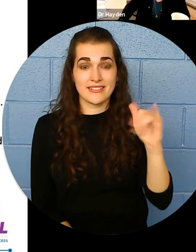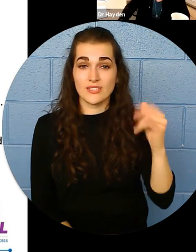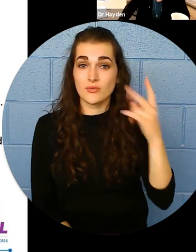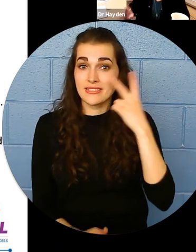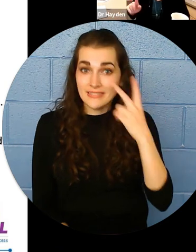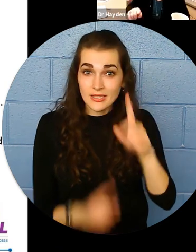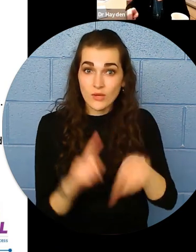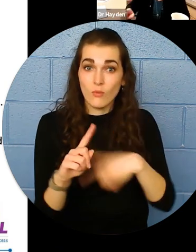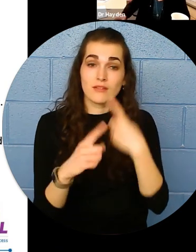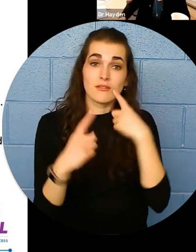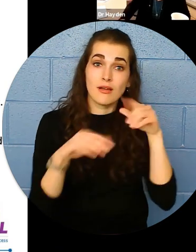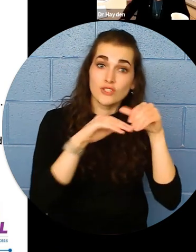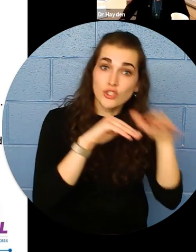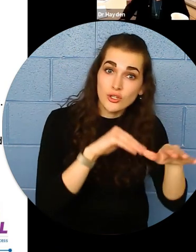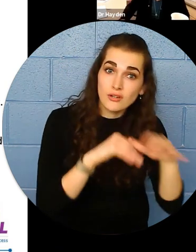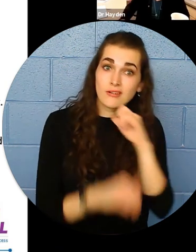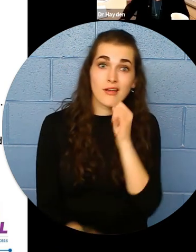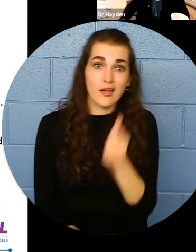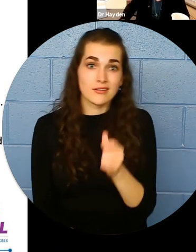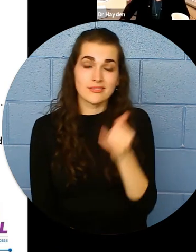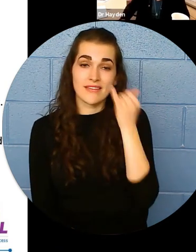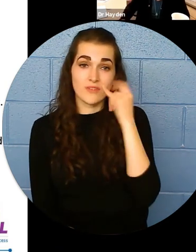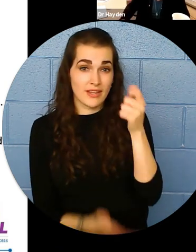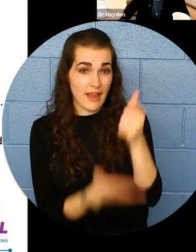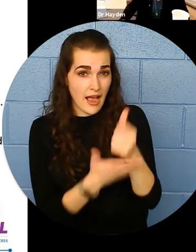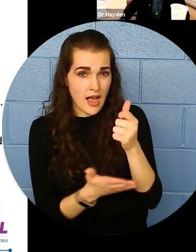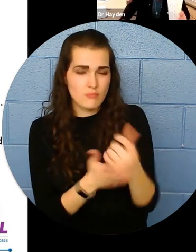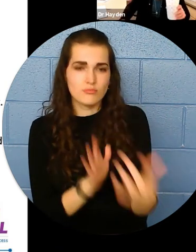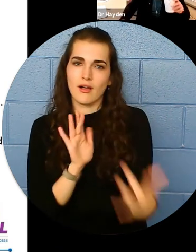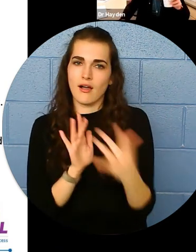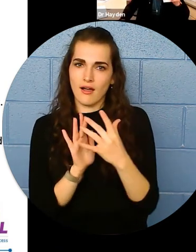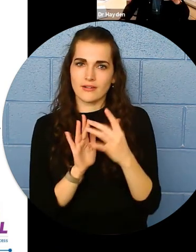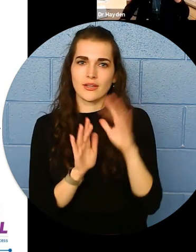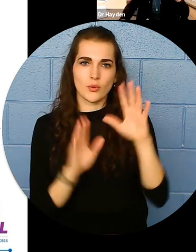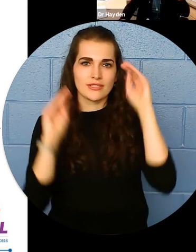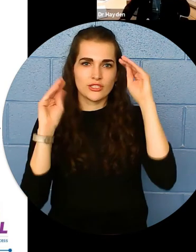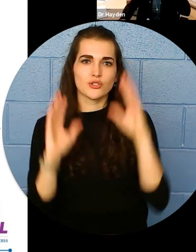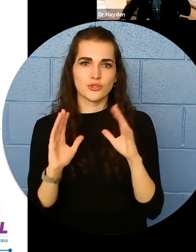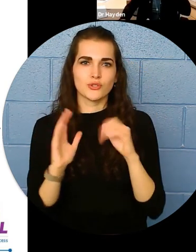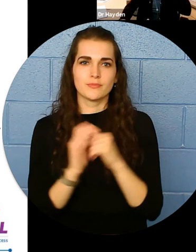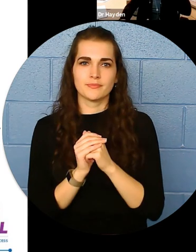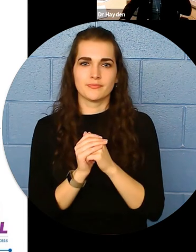turning things in and when they aren't. So if you need help with that, just contact your teacher.